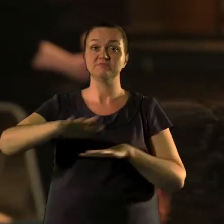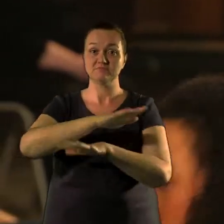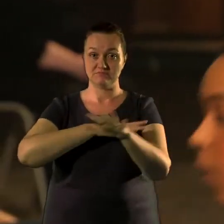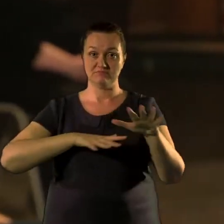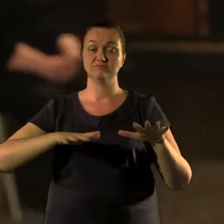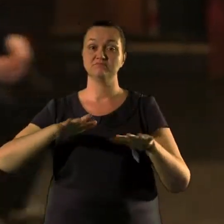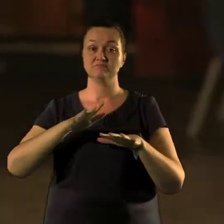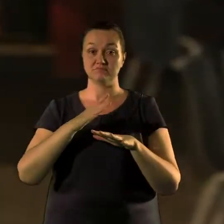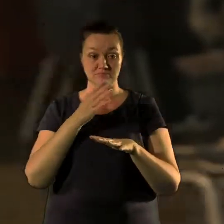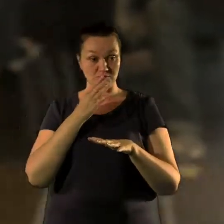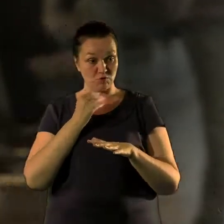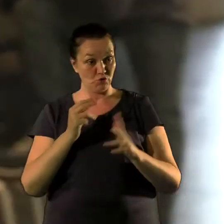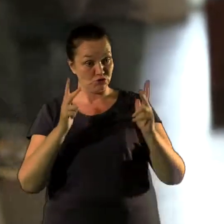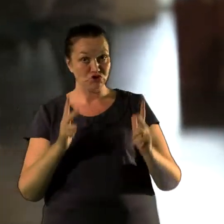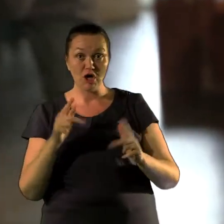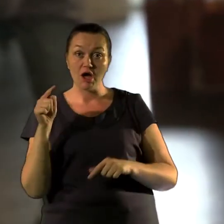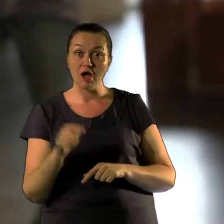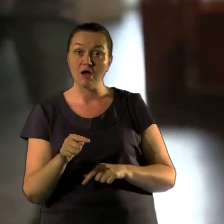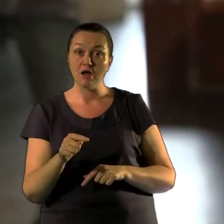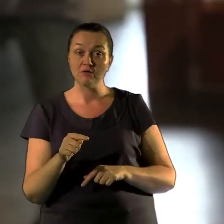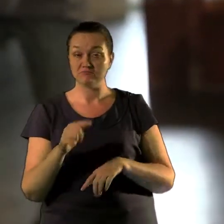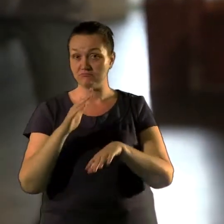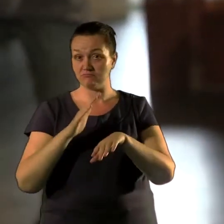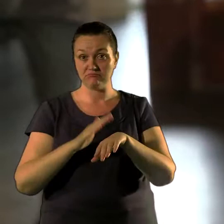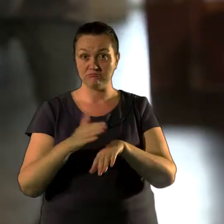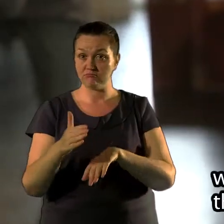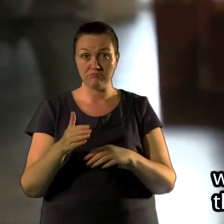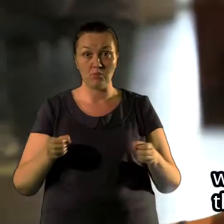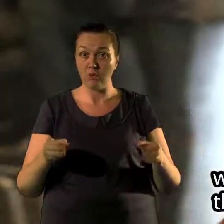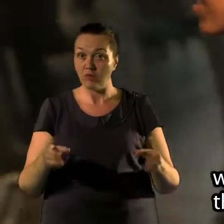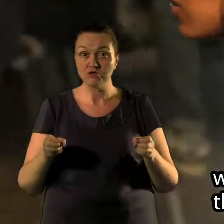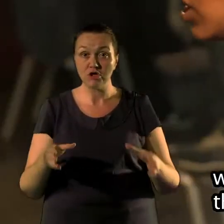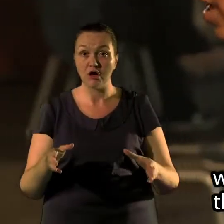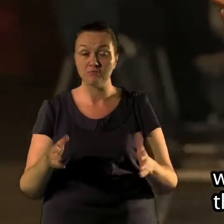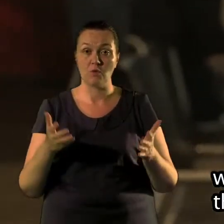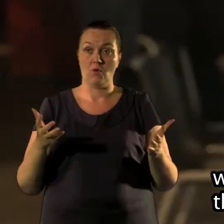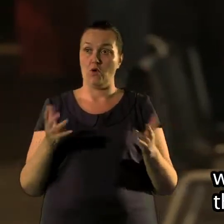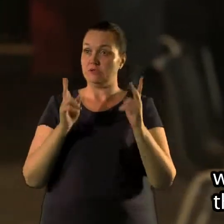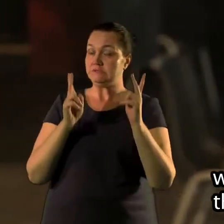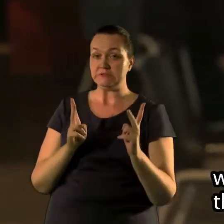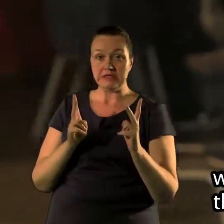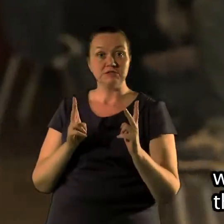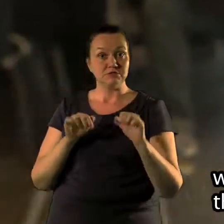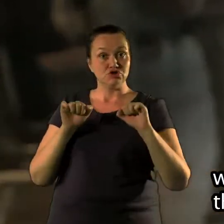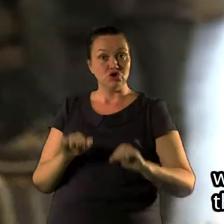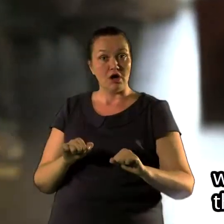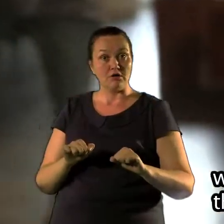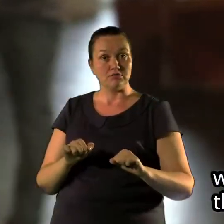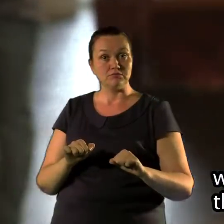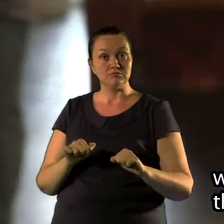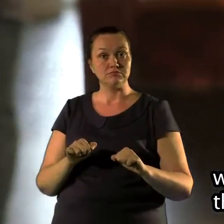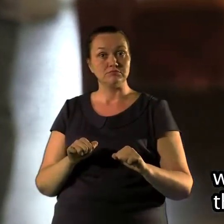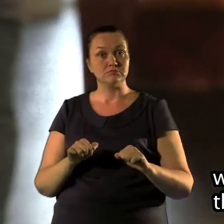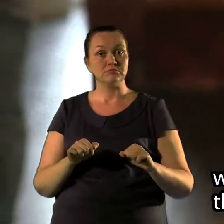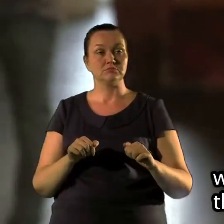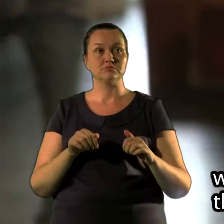chair, whether you're in a wheelchair, you can still do it, whether you're sitting on a chair, whether you're changing the